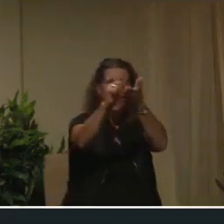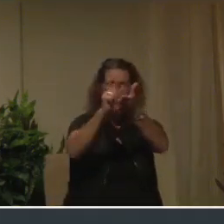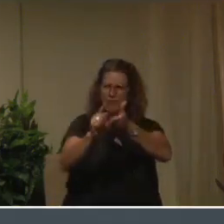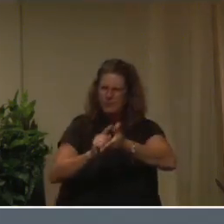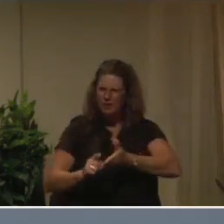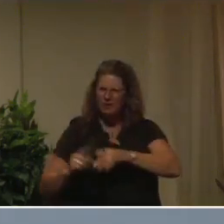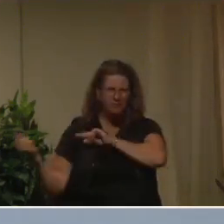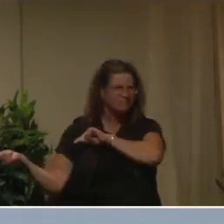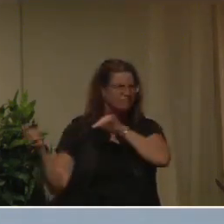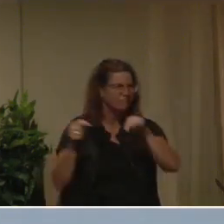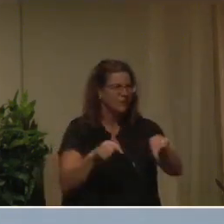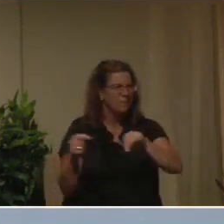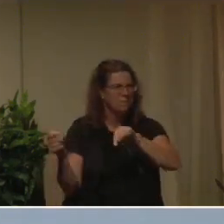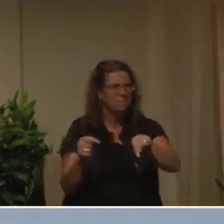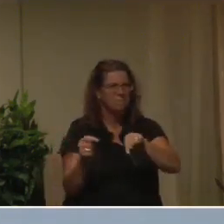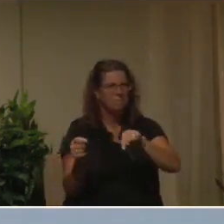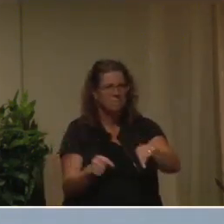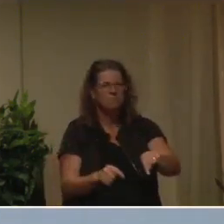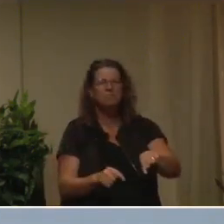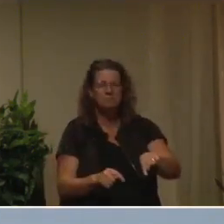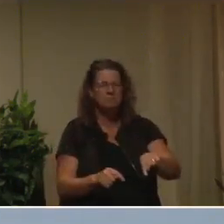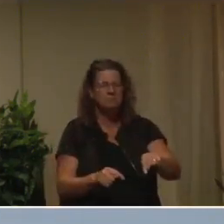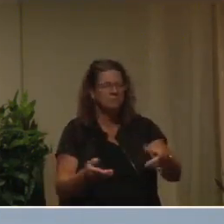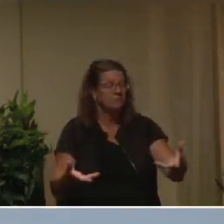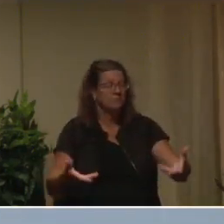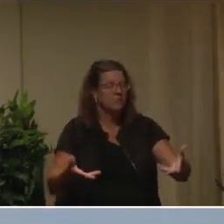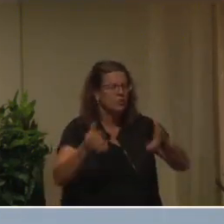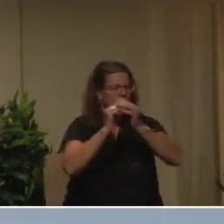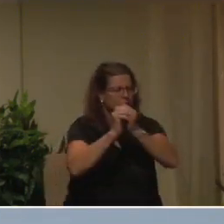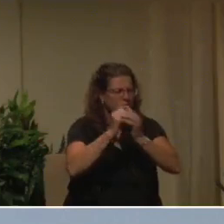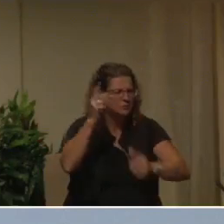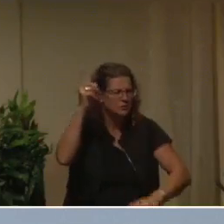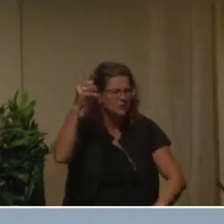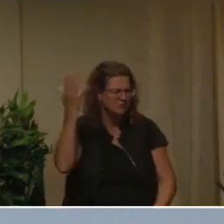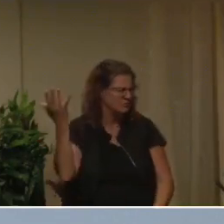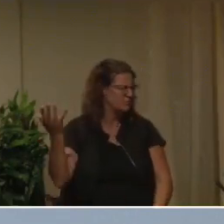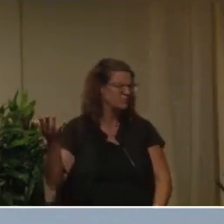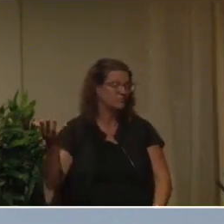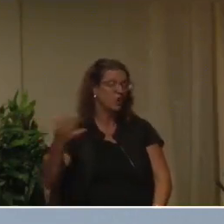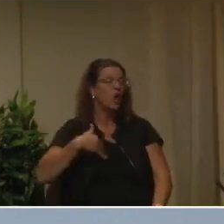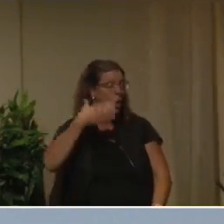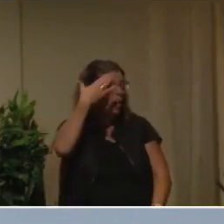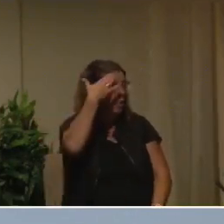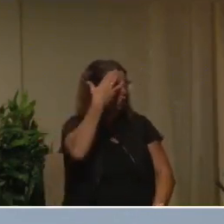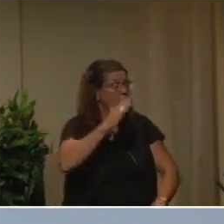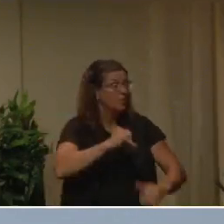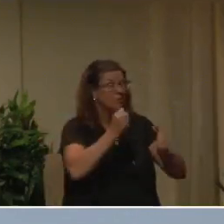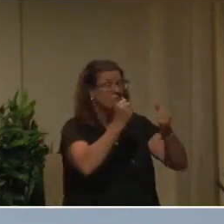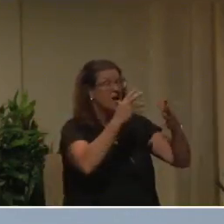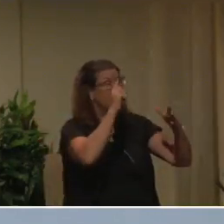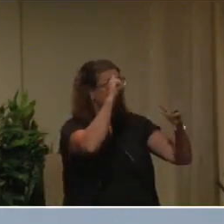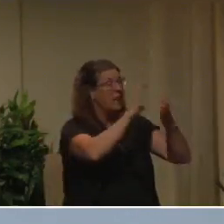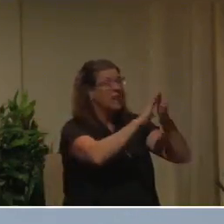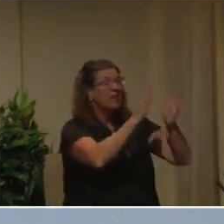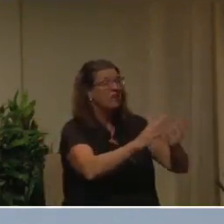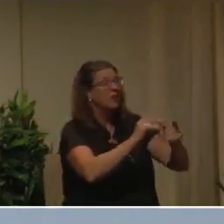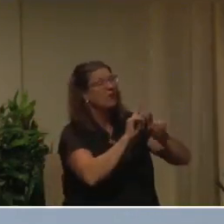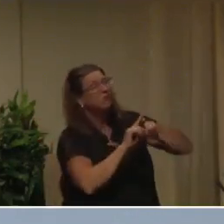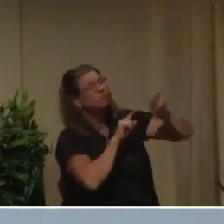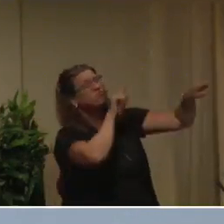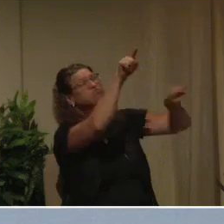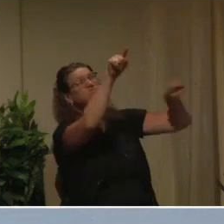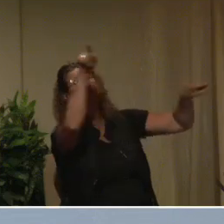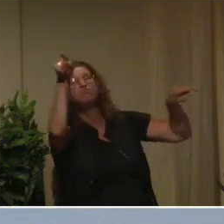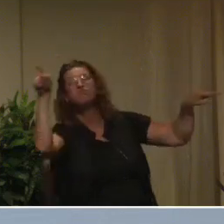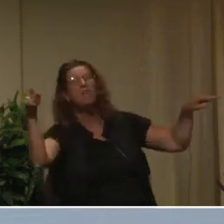place and we could worship you, because we know that many believers around the world do not get this